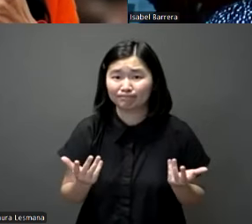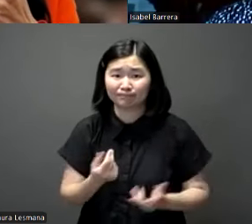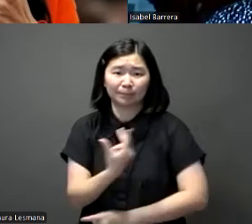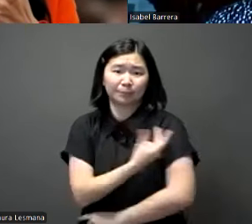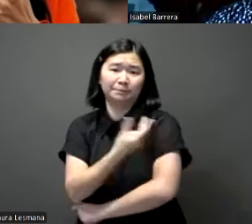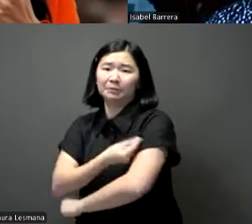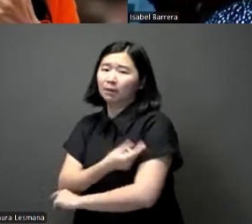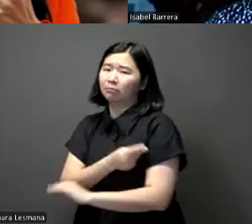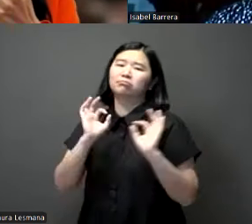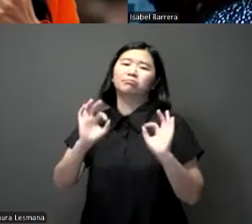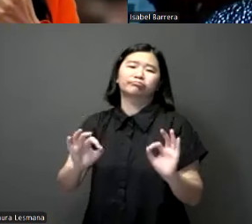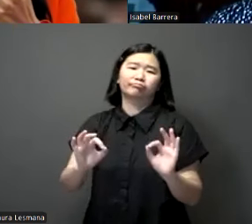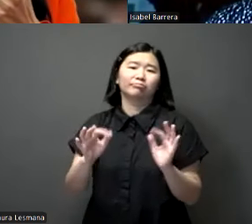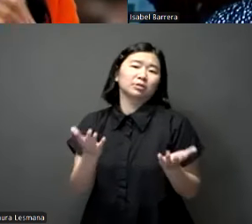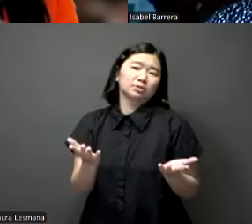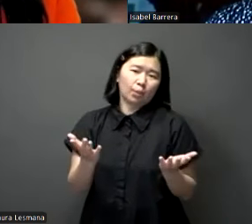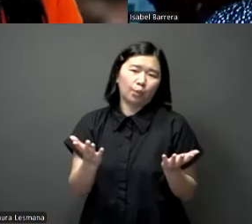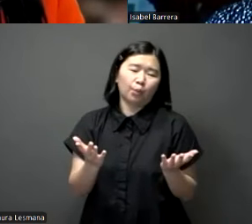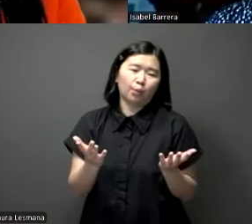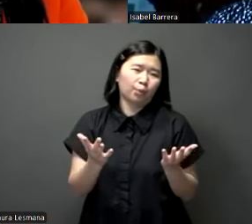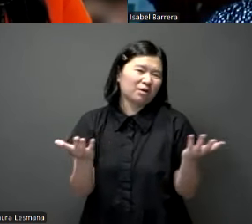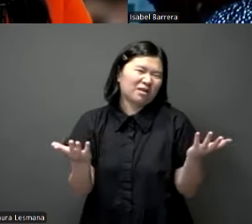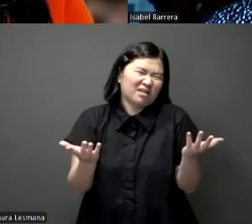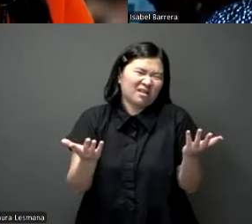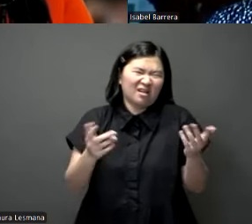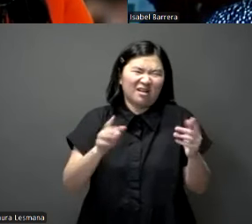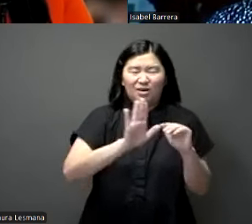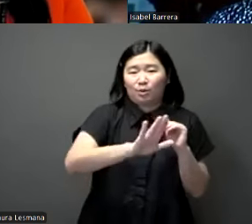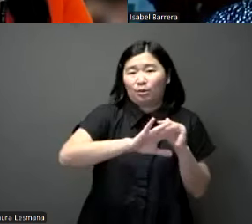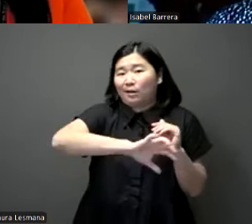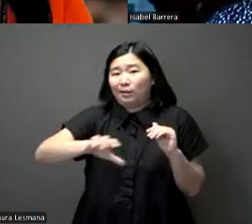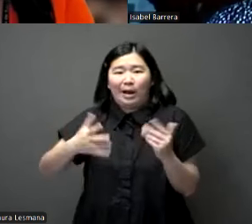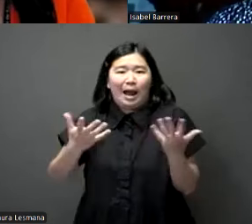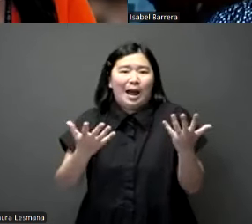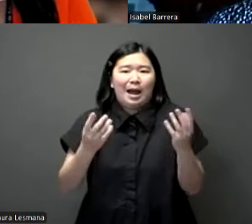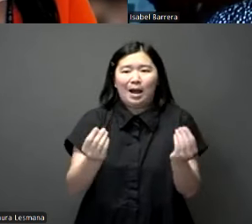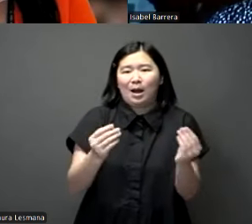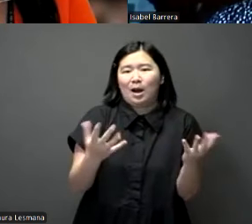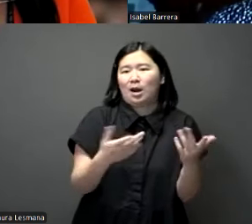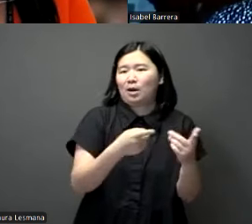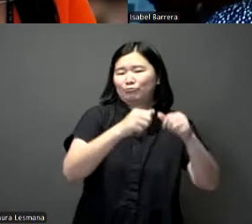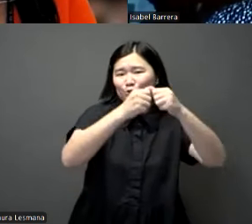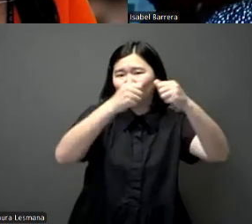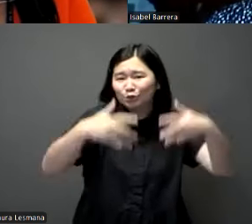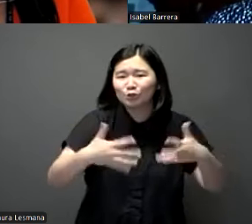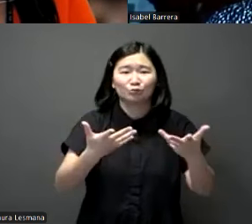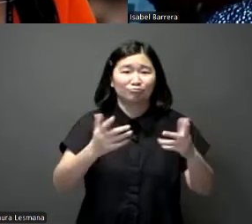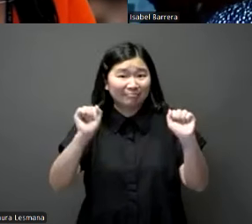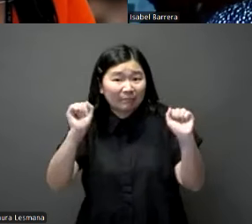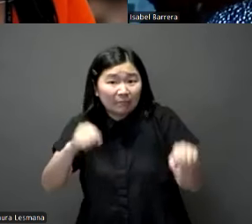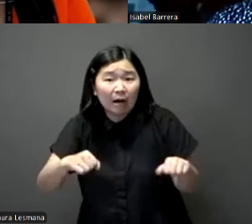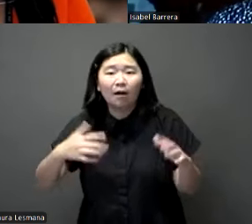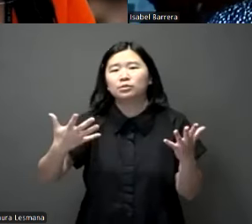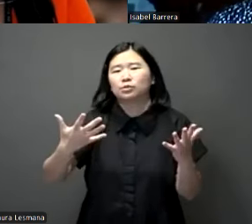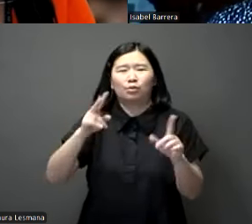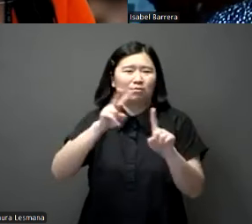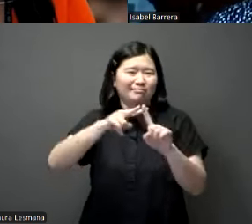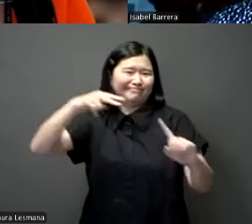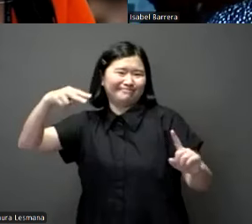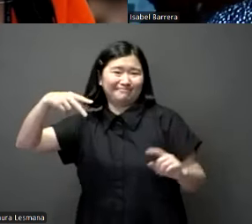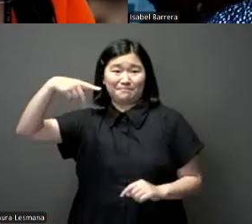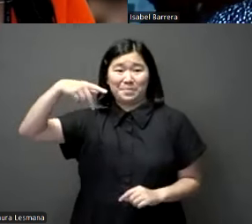in a sustainable form, understanding that country capacity is different. It doesn't depend entirely or wholly